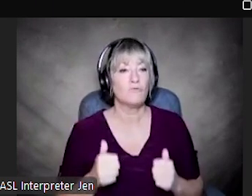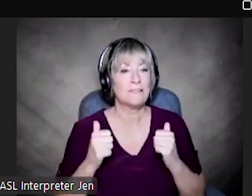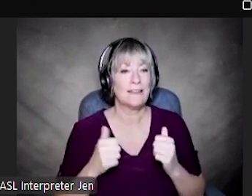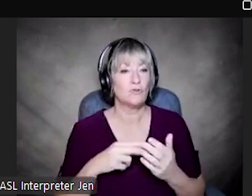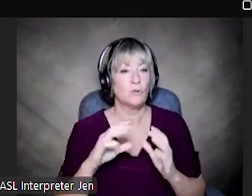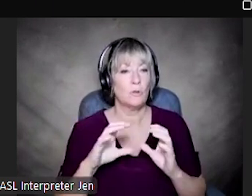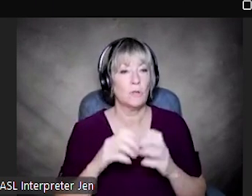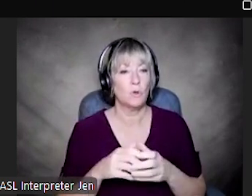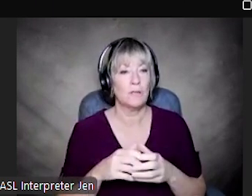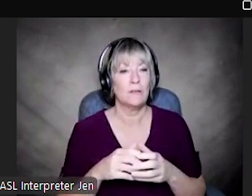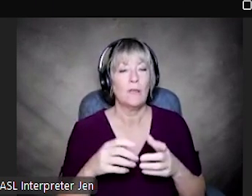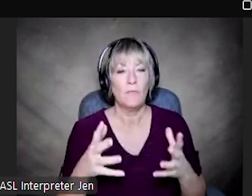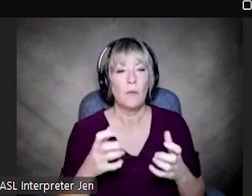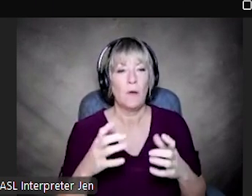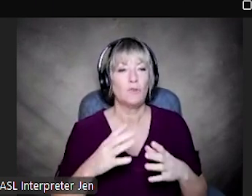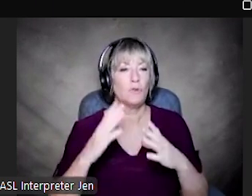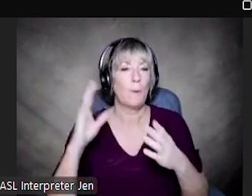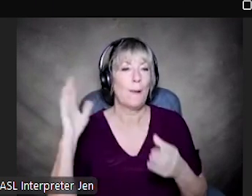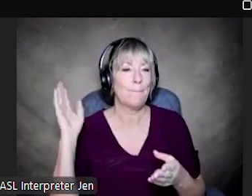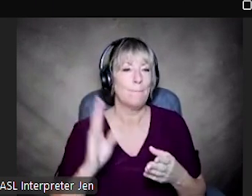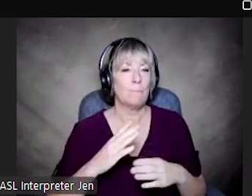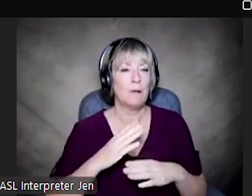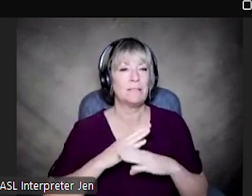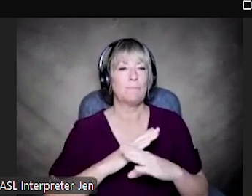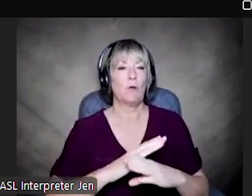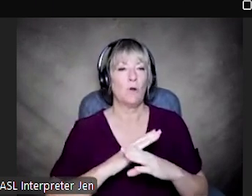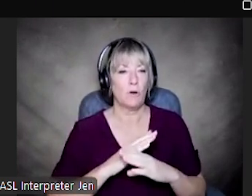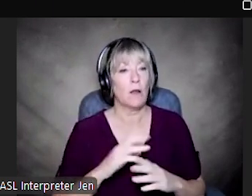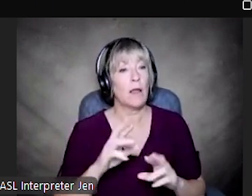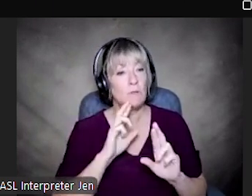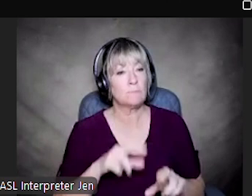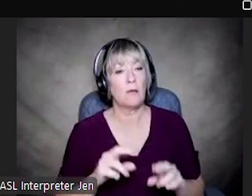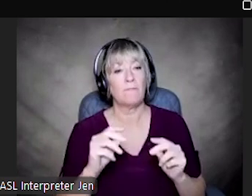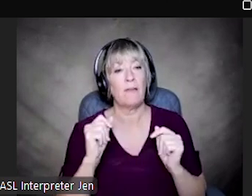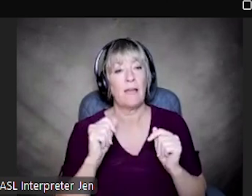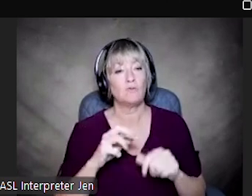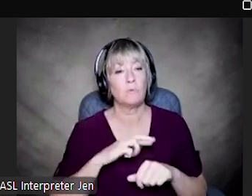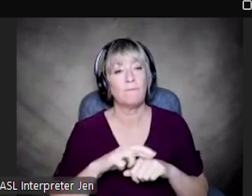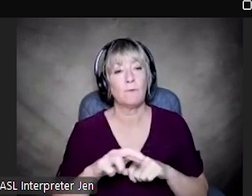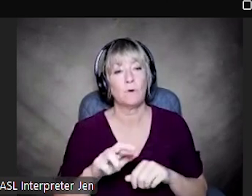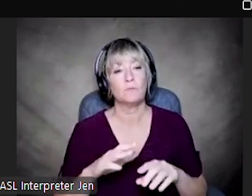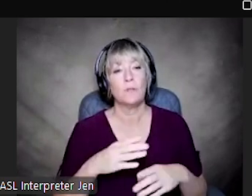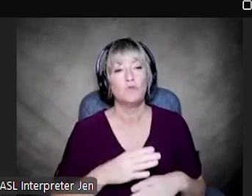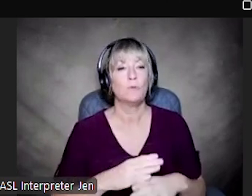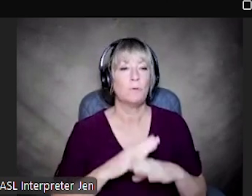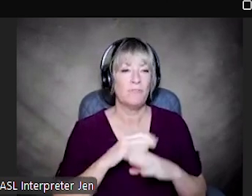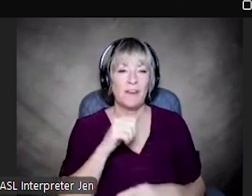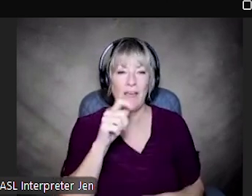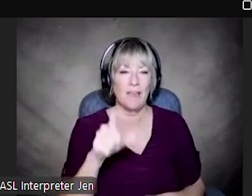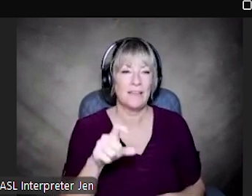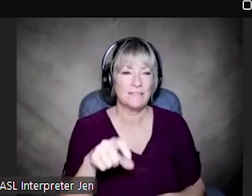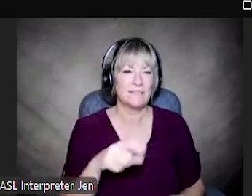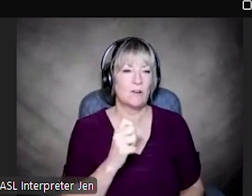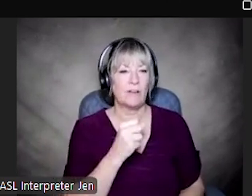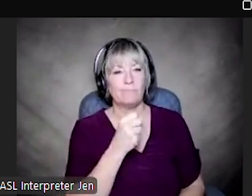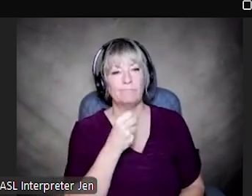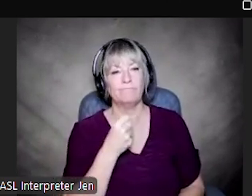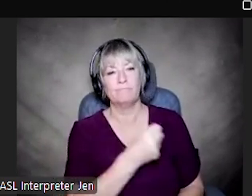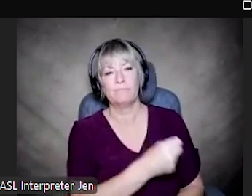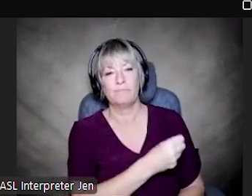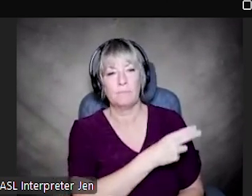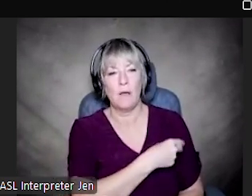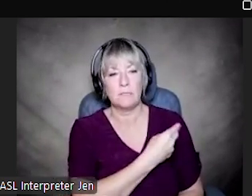to minimize barriers to admission and respond very quickly to referrals in order to prevent unnecessary hospitalization.